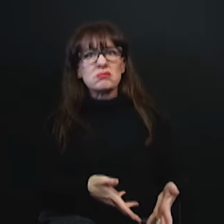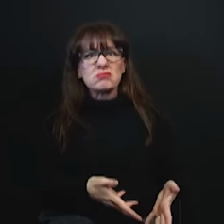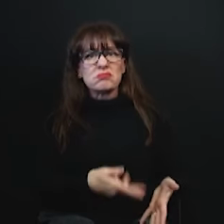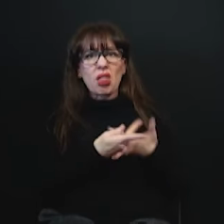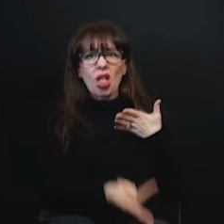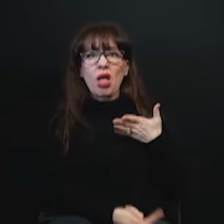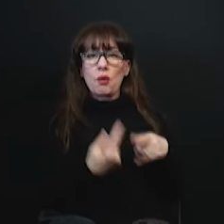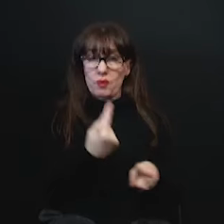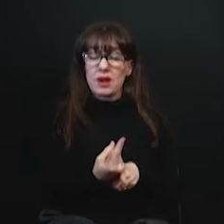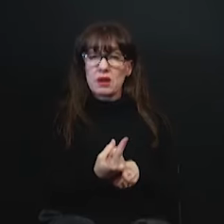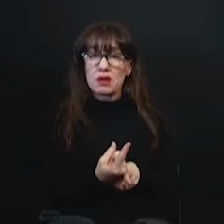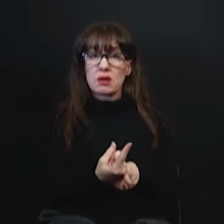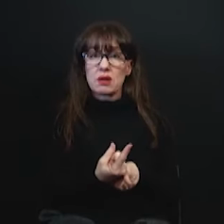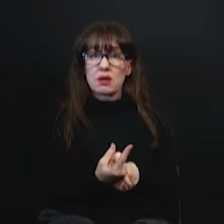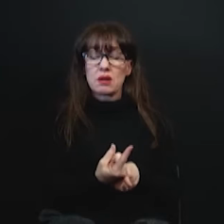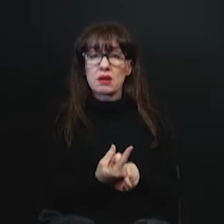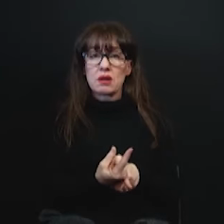in our culture?